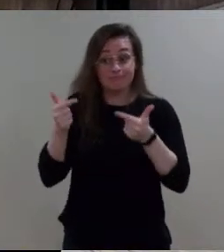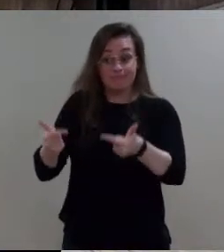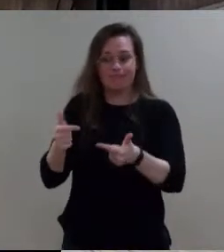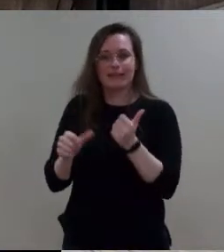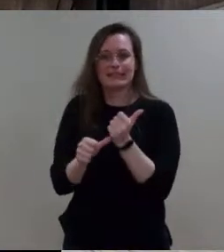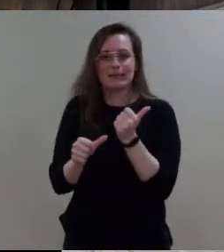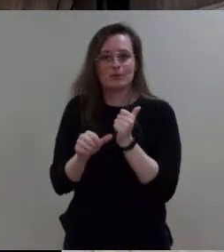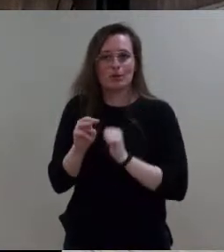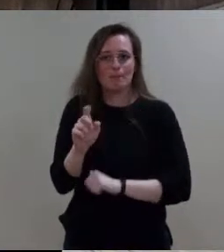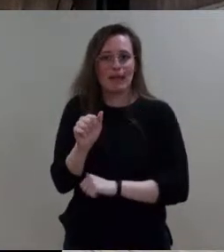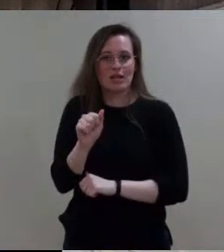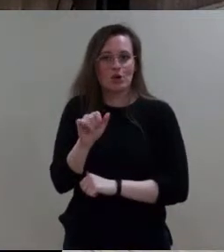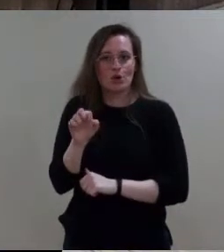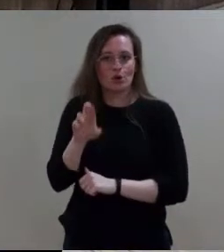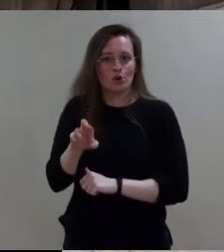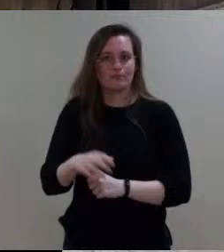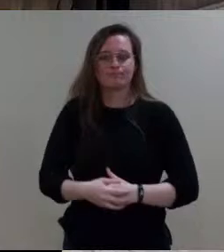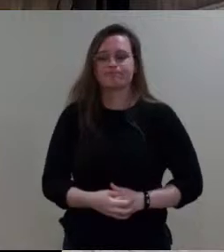Thank you.